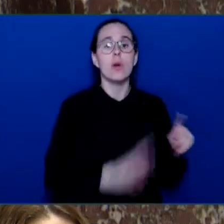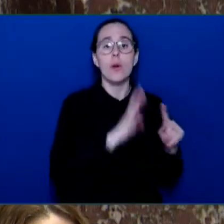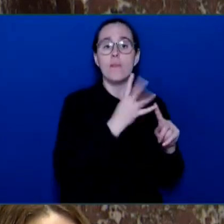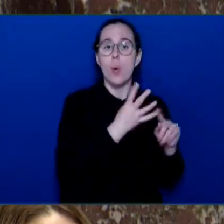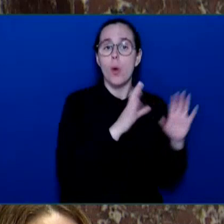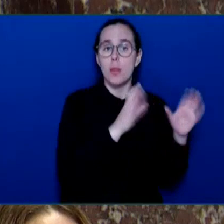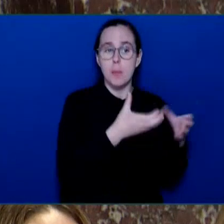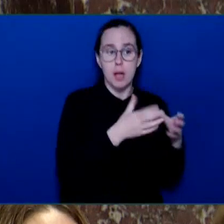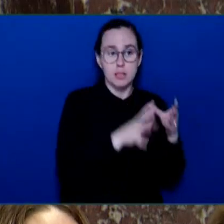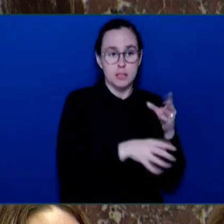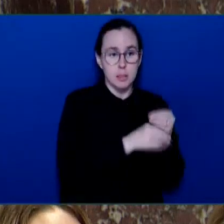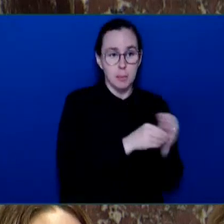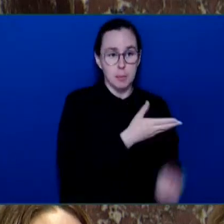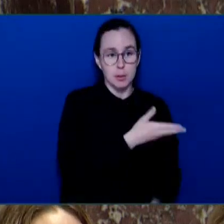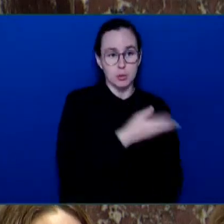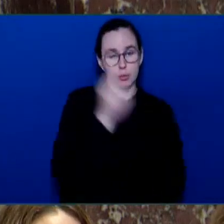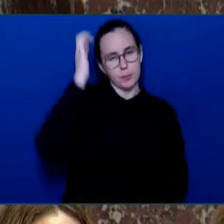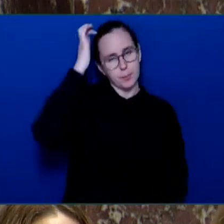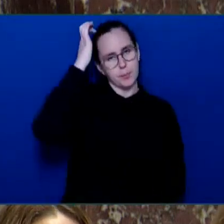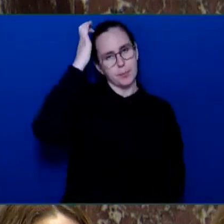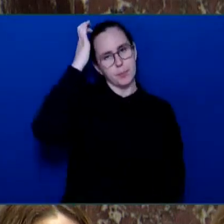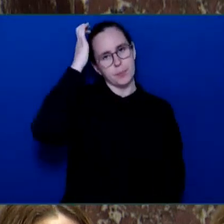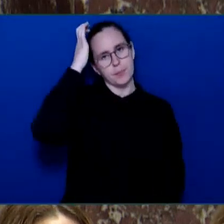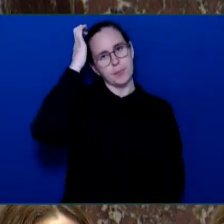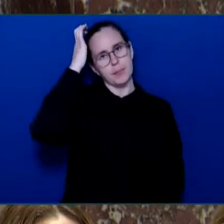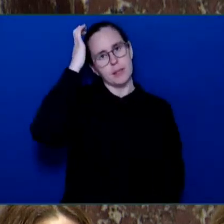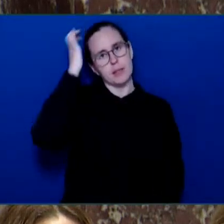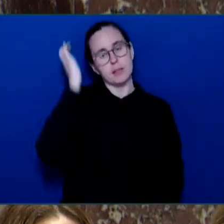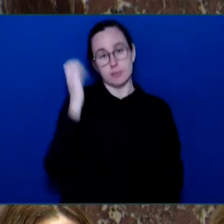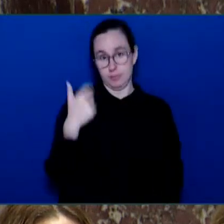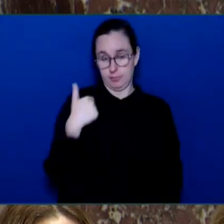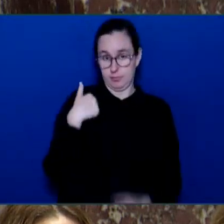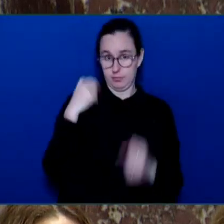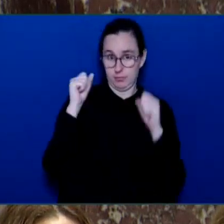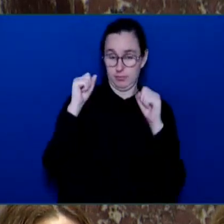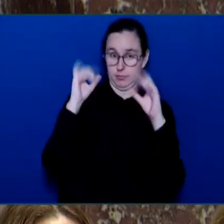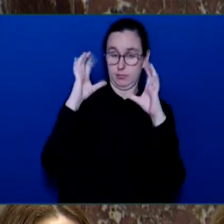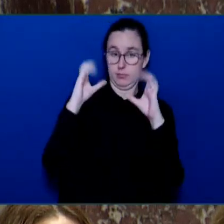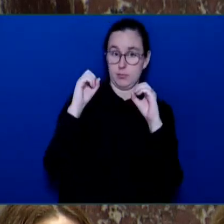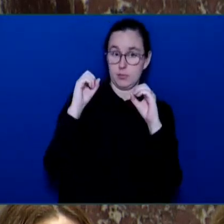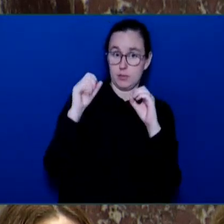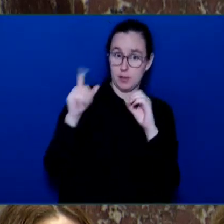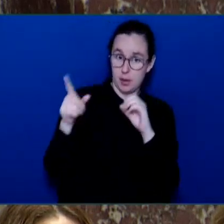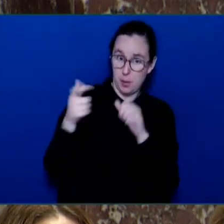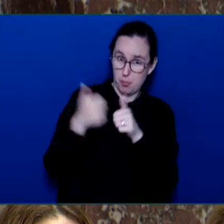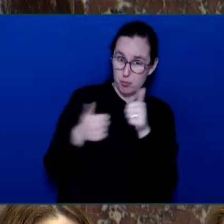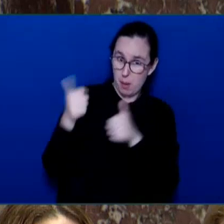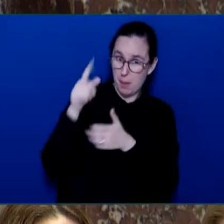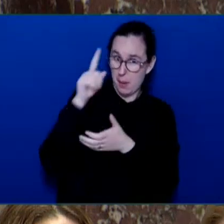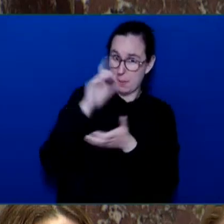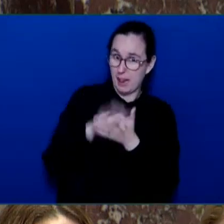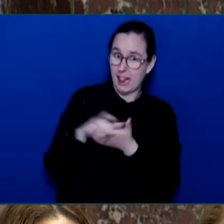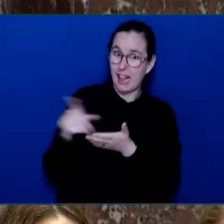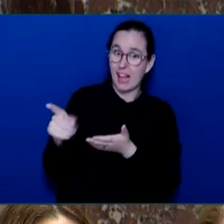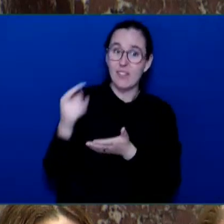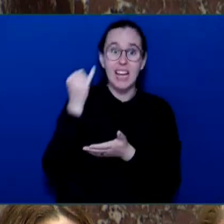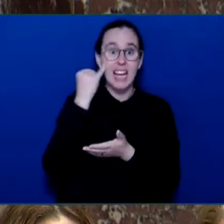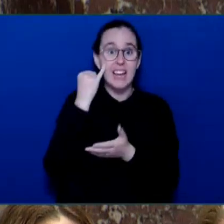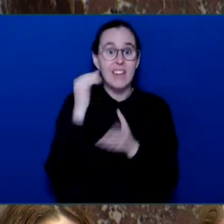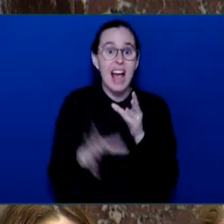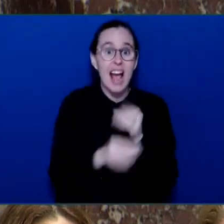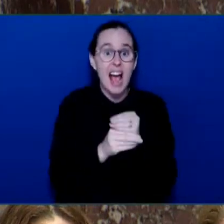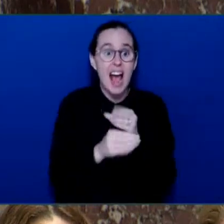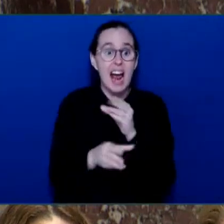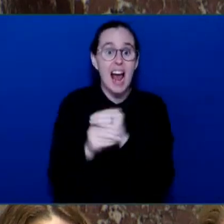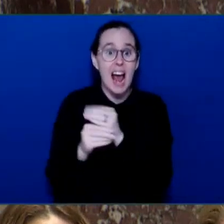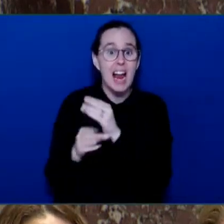it incredible that this Premier actually believes that taxing people into poverty can change the weather. I mean, seriously, how can